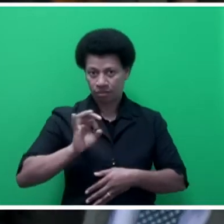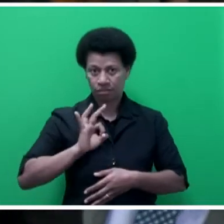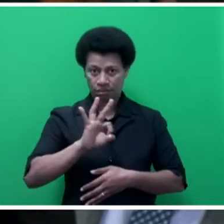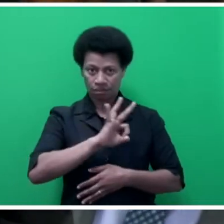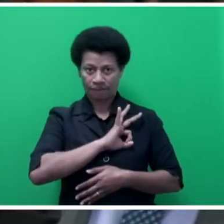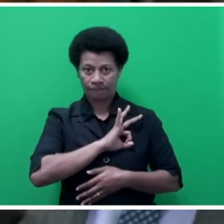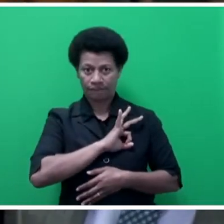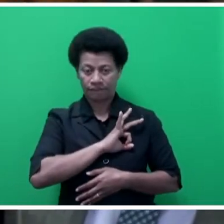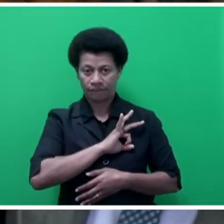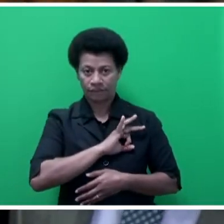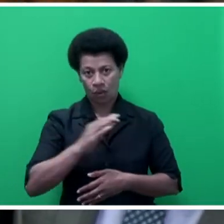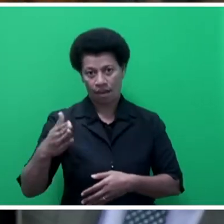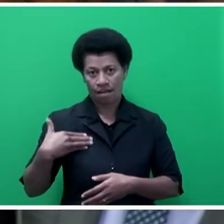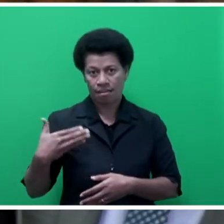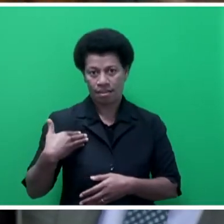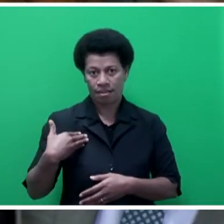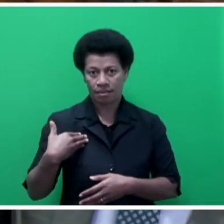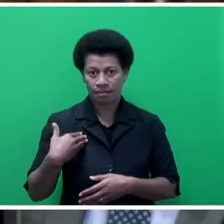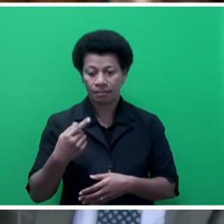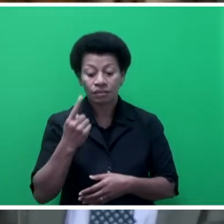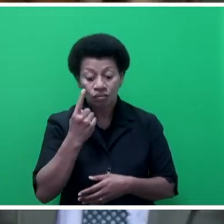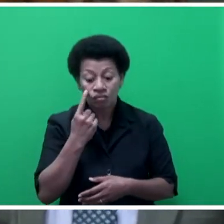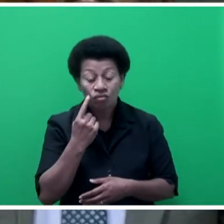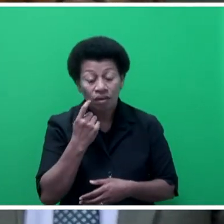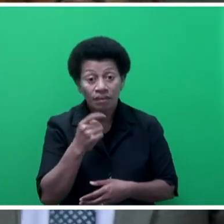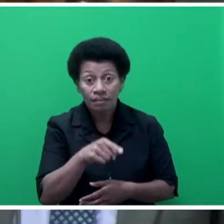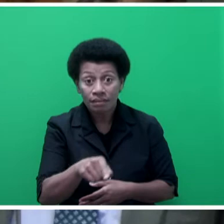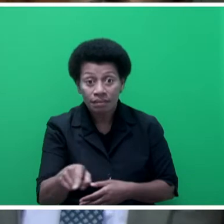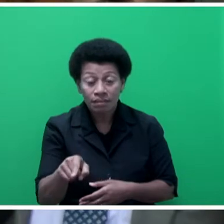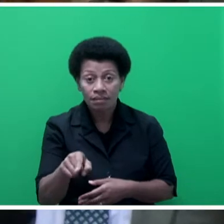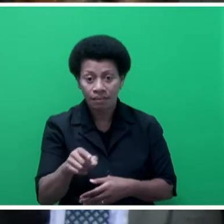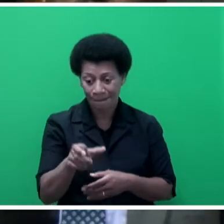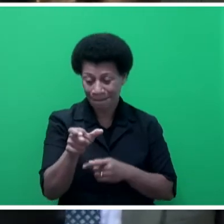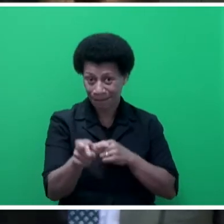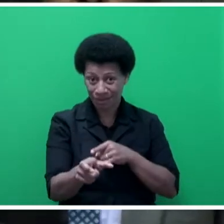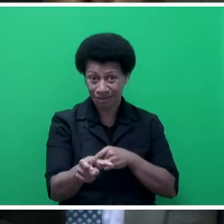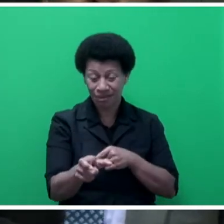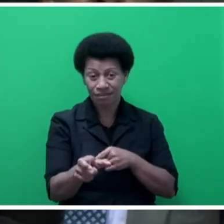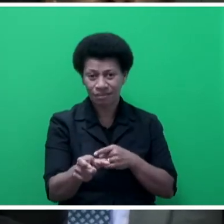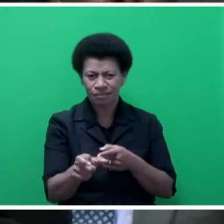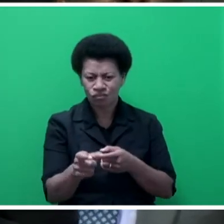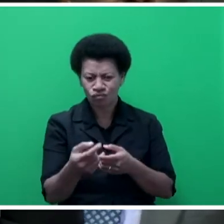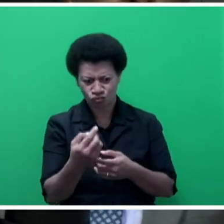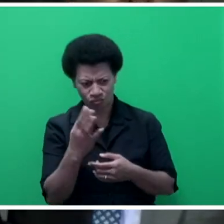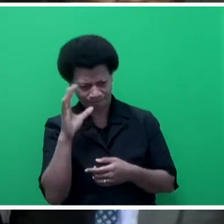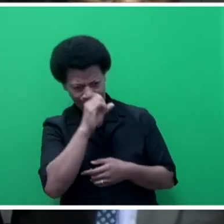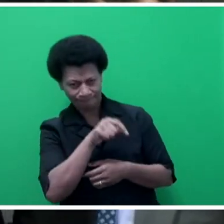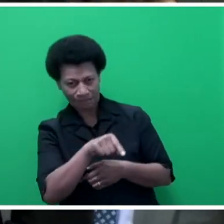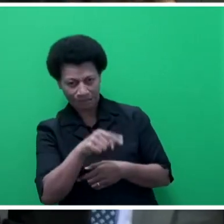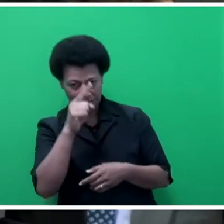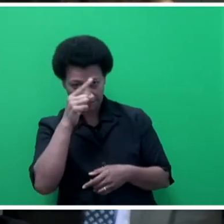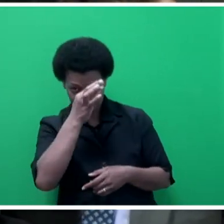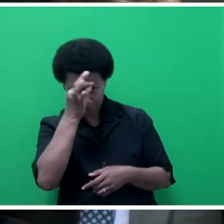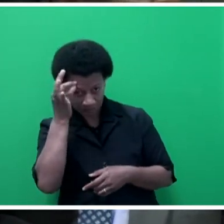professionals to have a low index of suspicion for persons presenting with symptoms such as fever, body ache, and